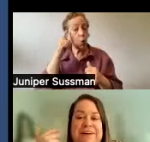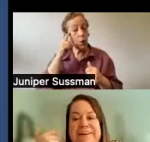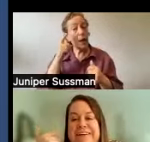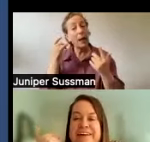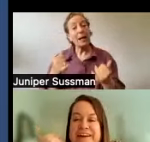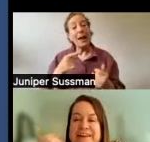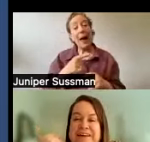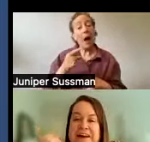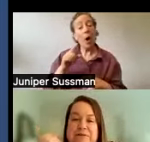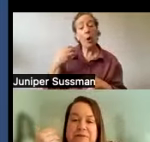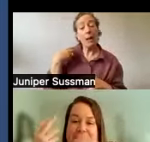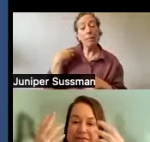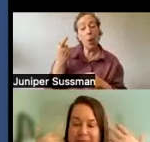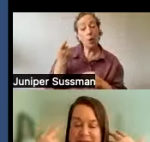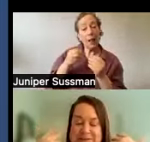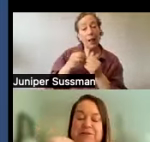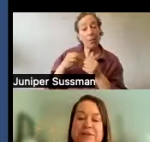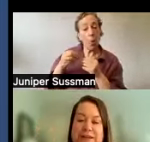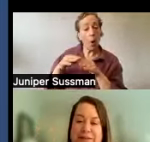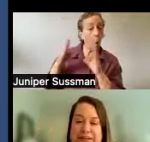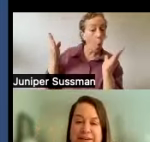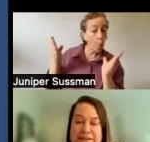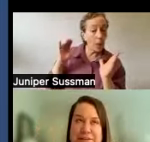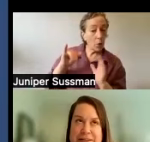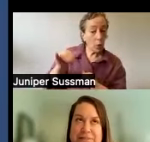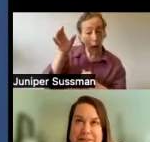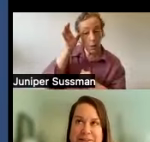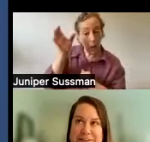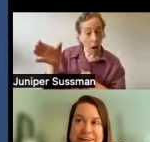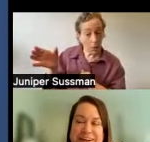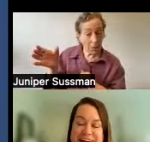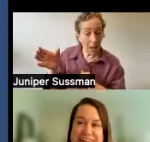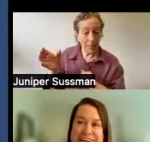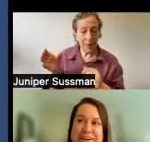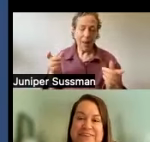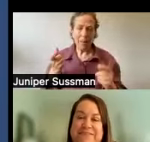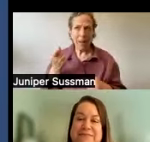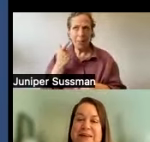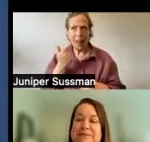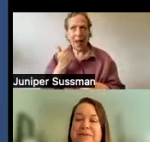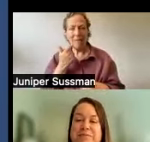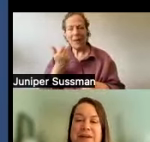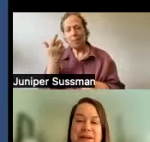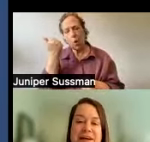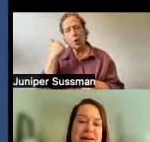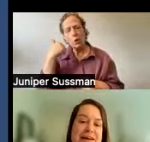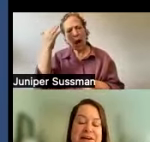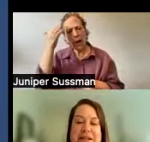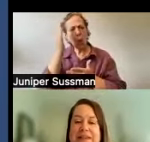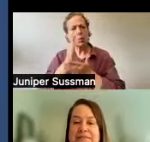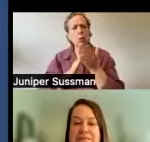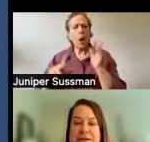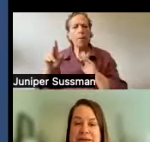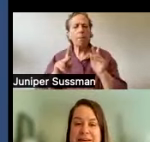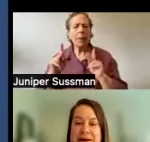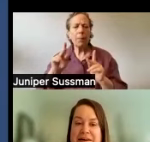more? And I'm sort of laughing because internally I'm thinking, oh, they're skeptical, they're always going to be skeptical. But, I'd